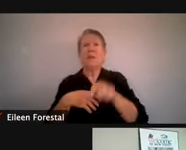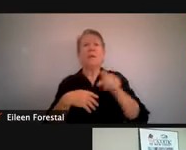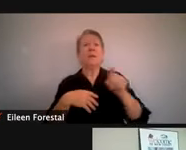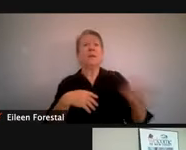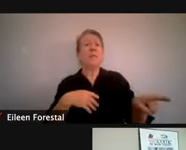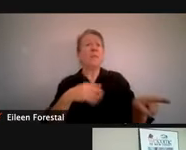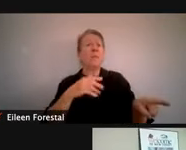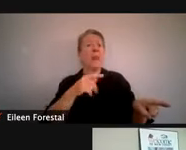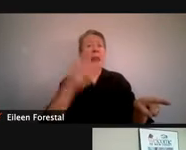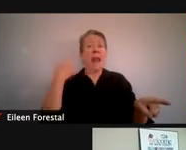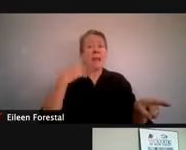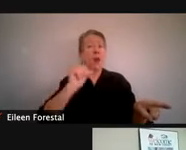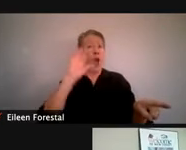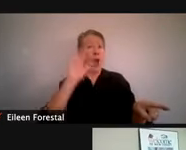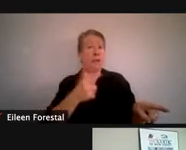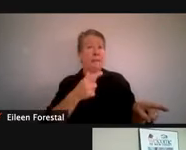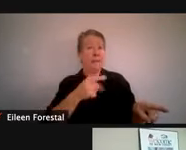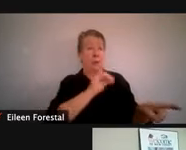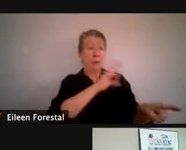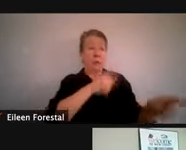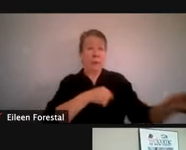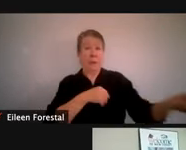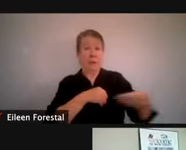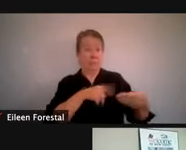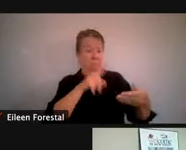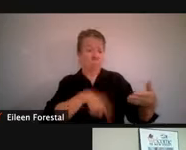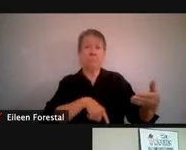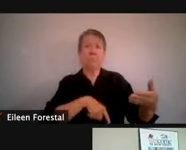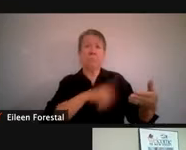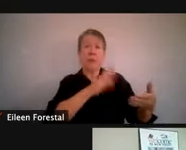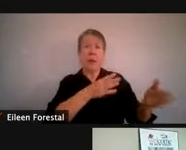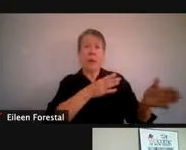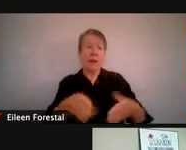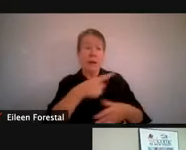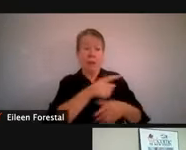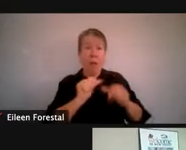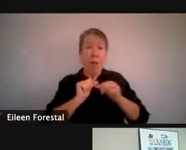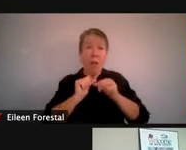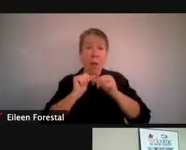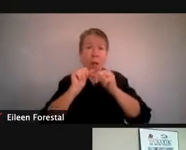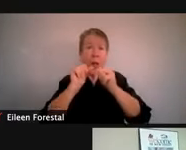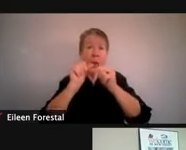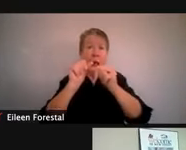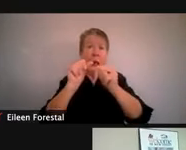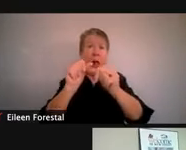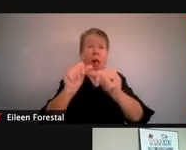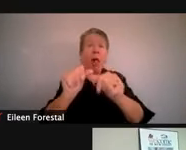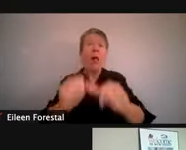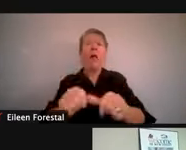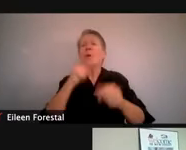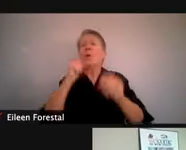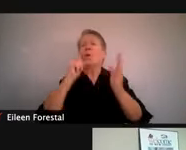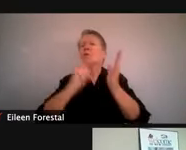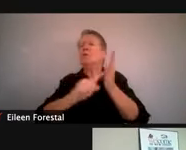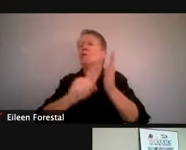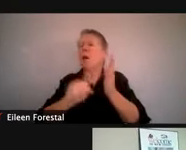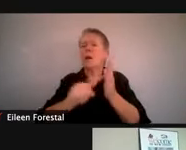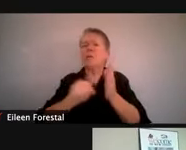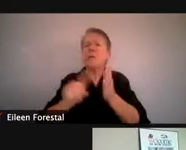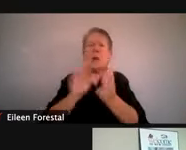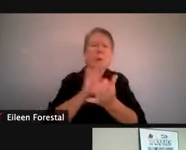constant ongoing dialogue, principally between DOE and the districts. And then lastly, what's preventing